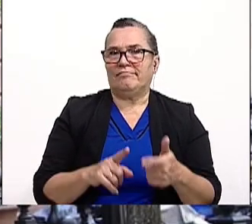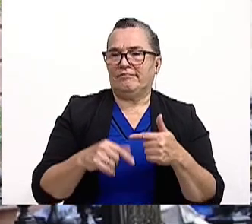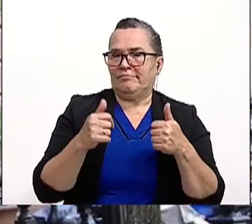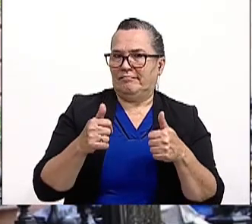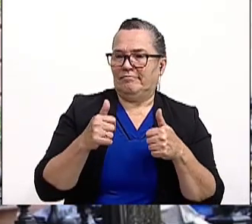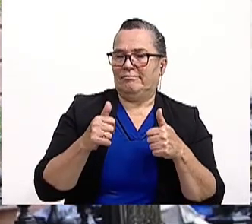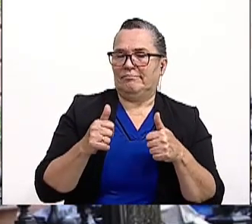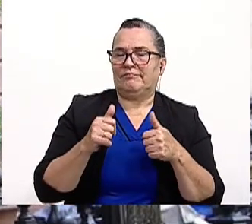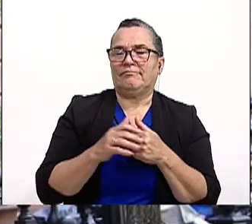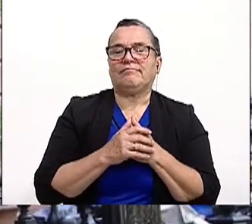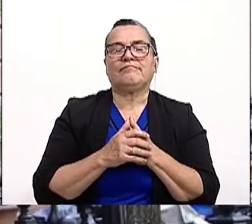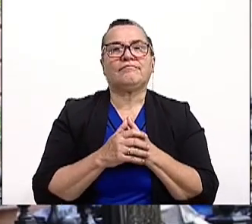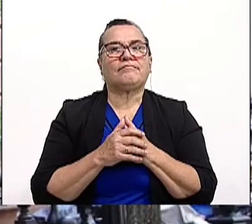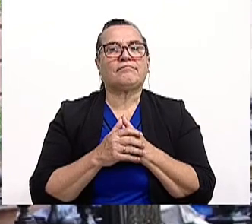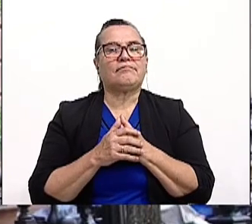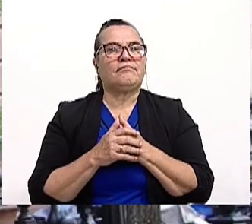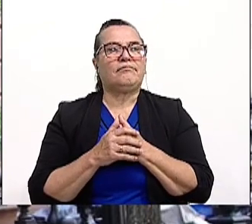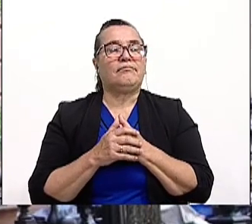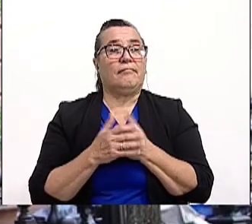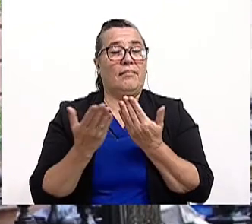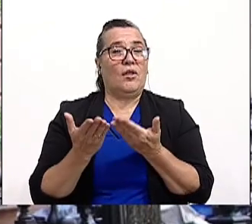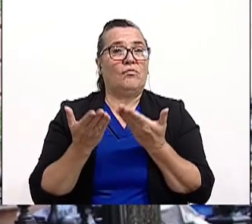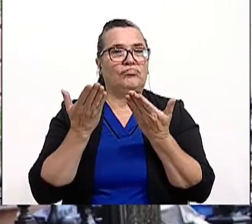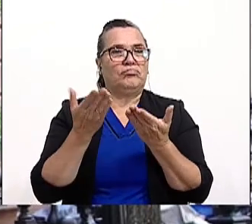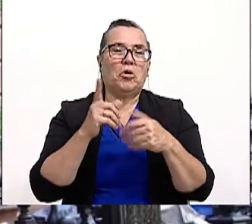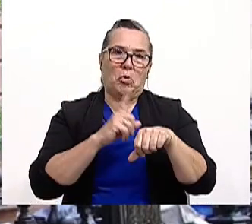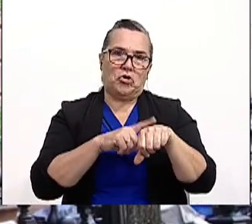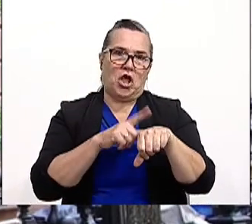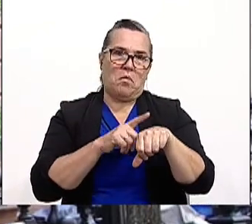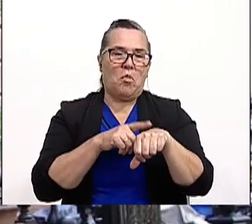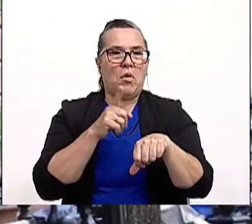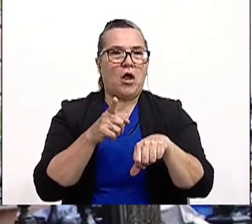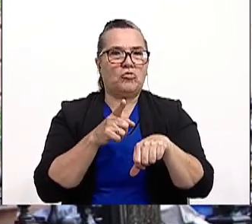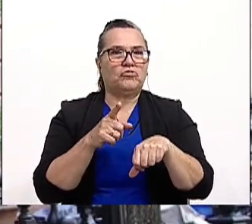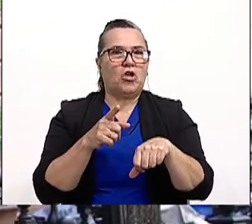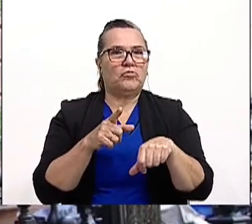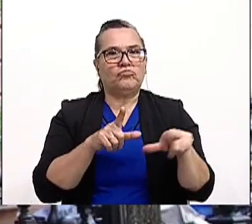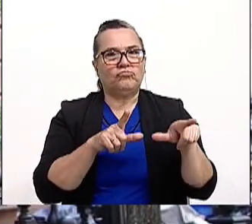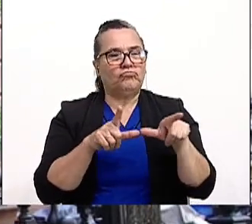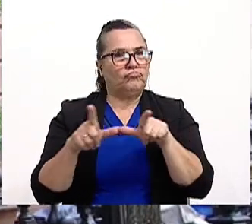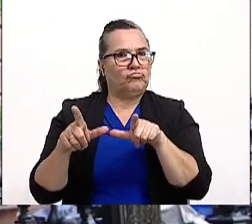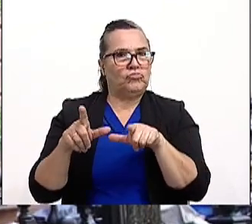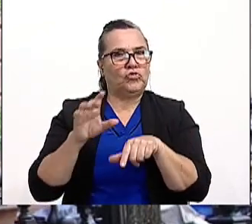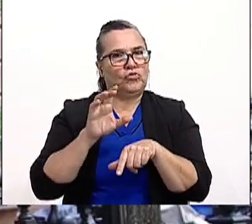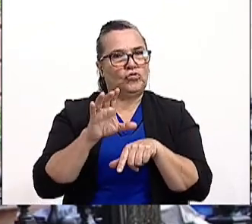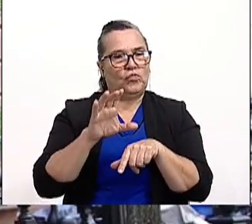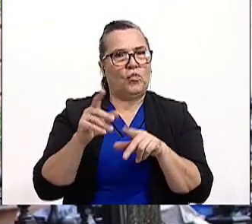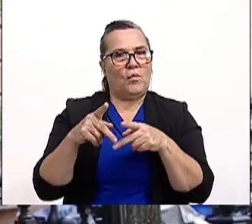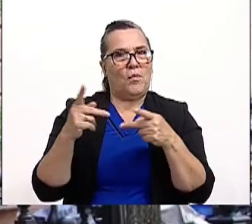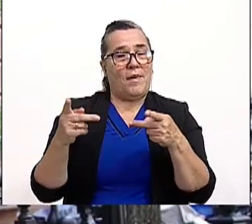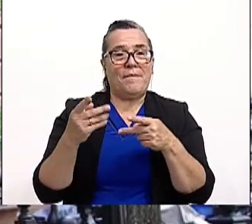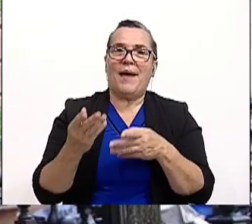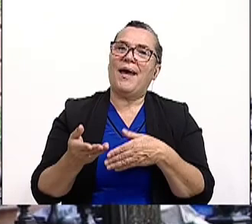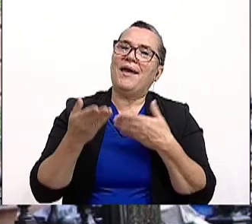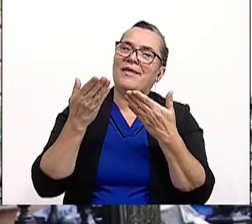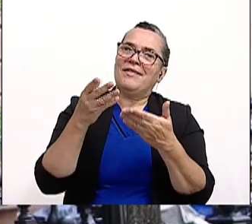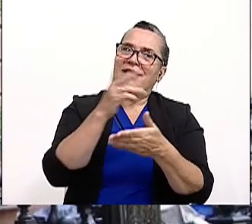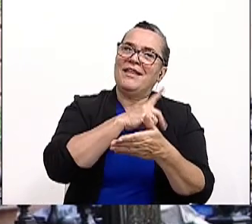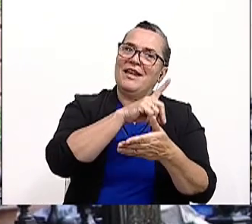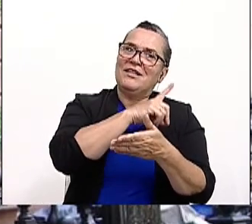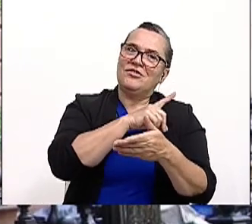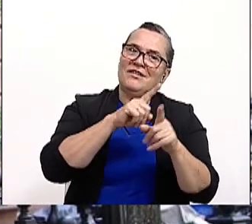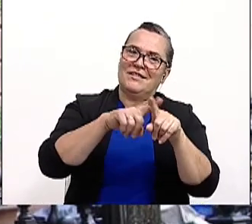Very good. I'm going to give you some time for you to prepare your own map and give directions to the different